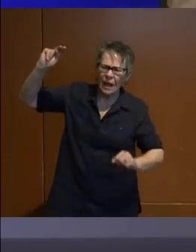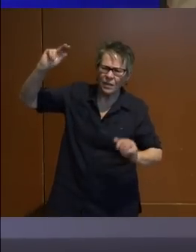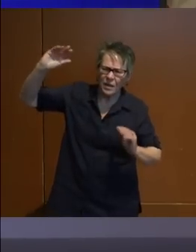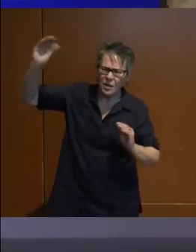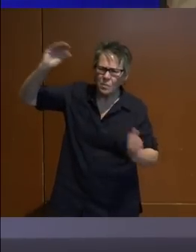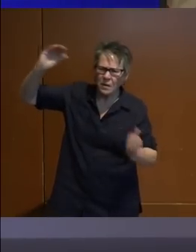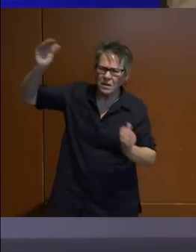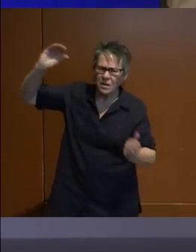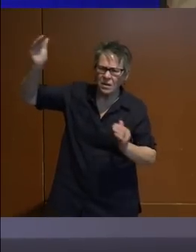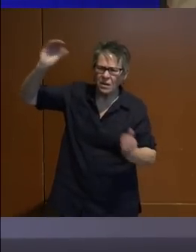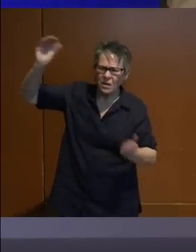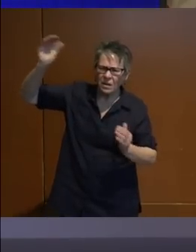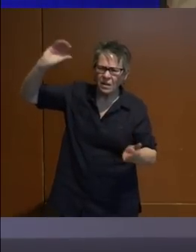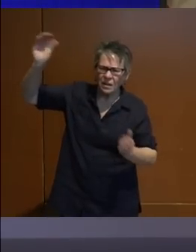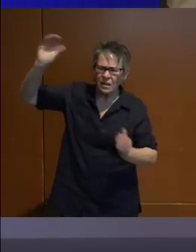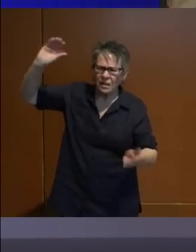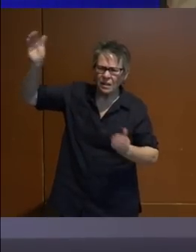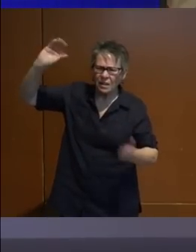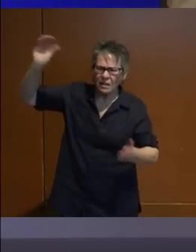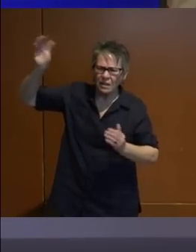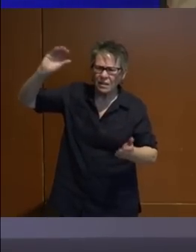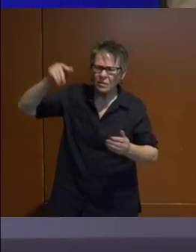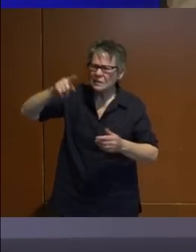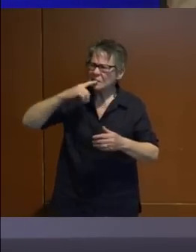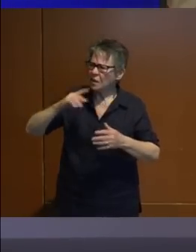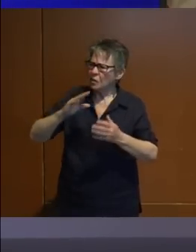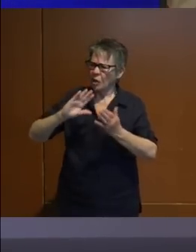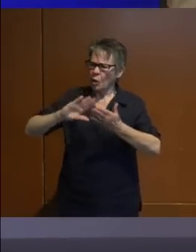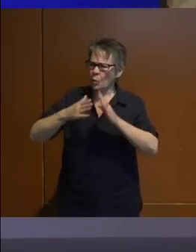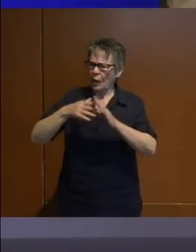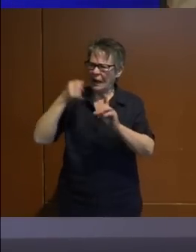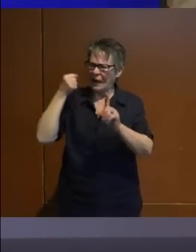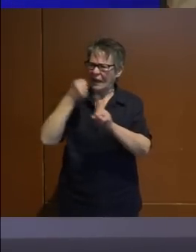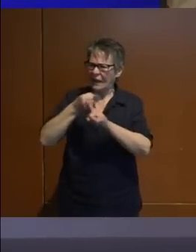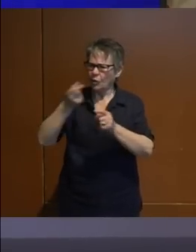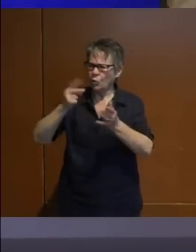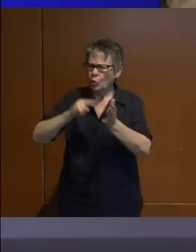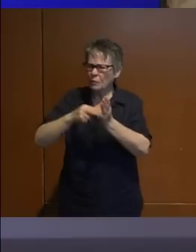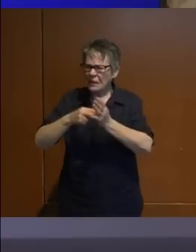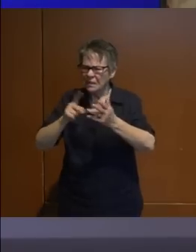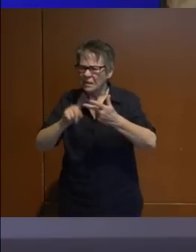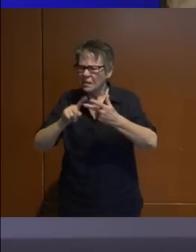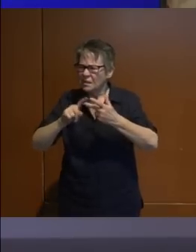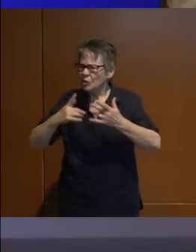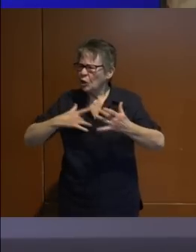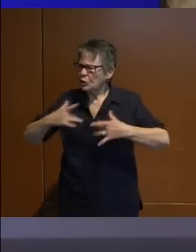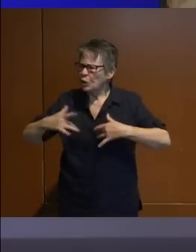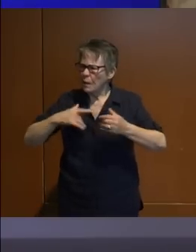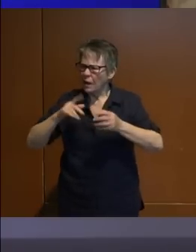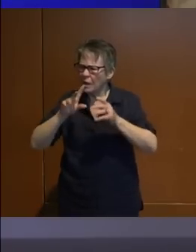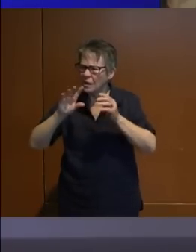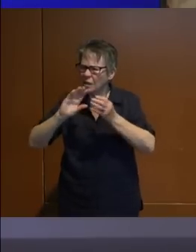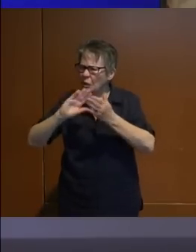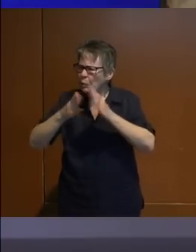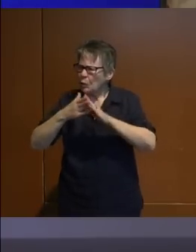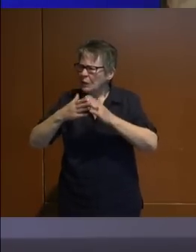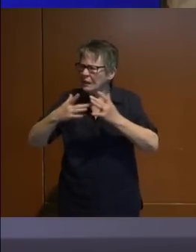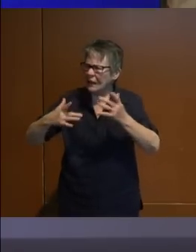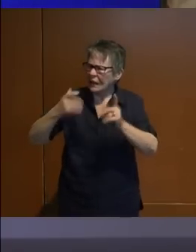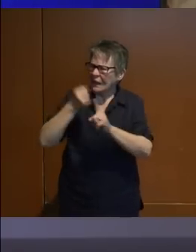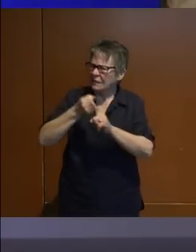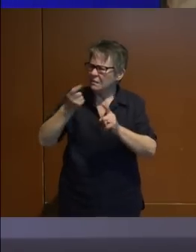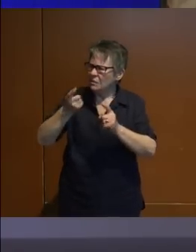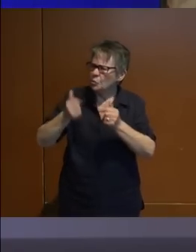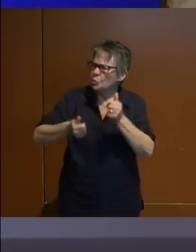to communities it's hitting. Can you please elaborate on that? What communities are seeing this more than others? Well, I think you've got